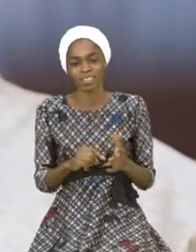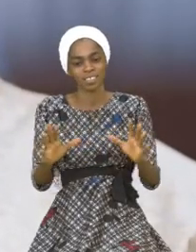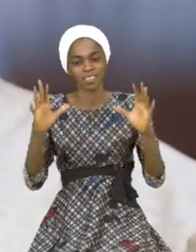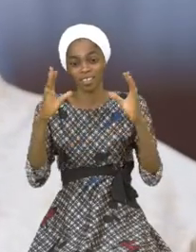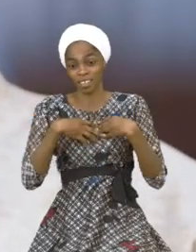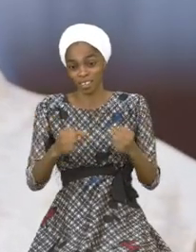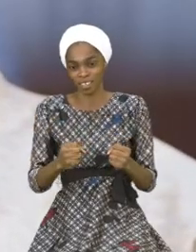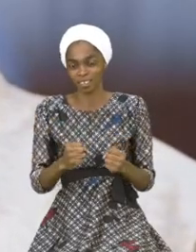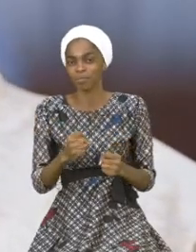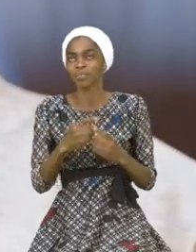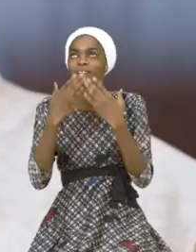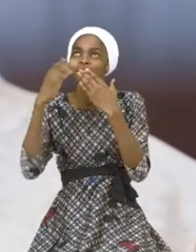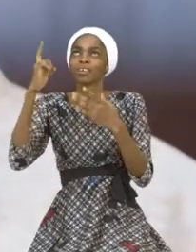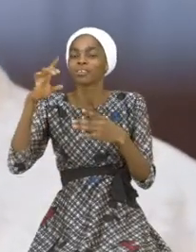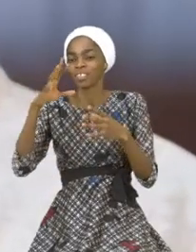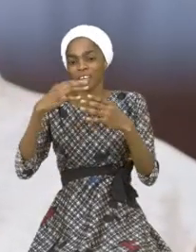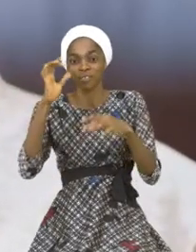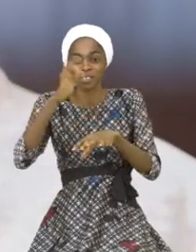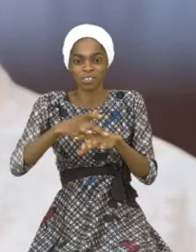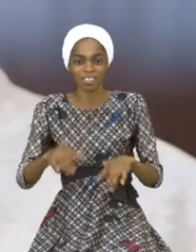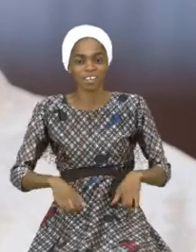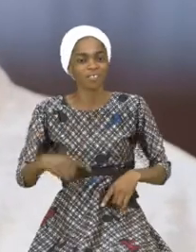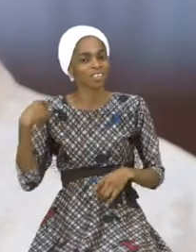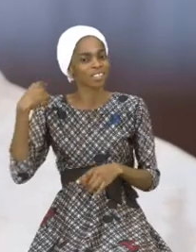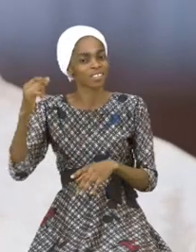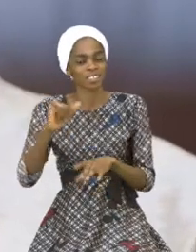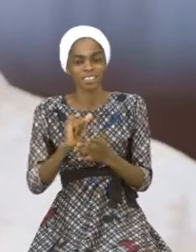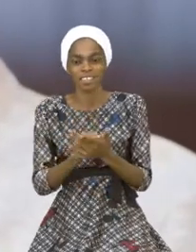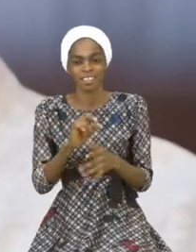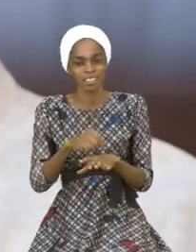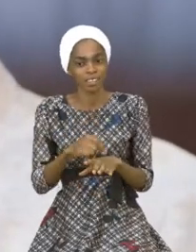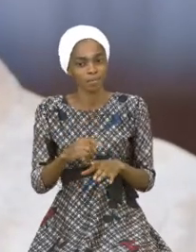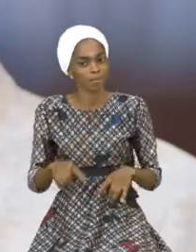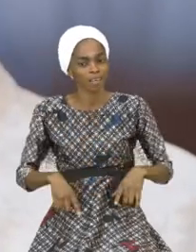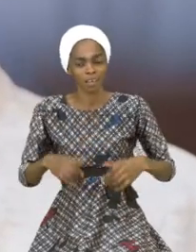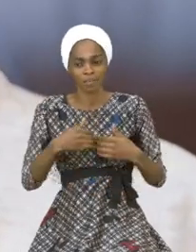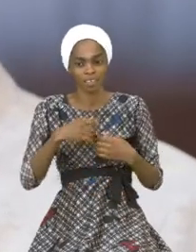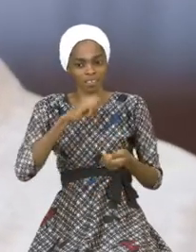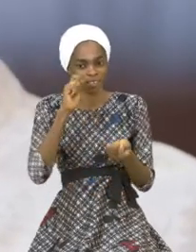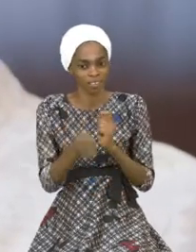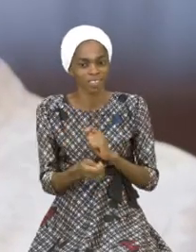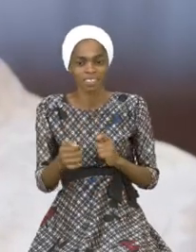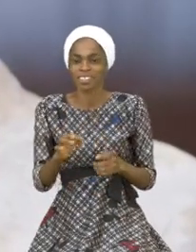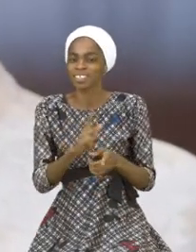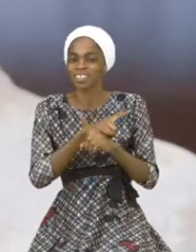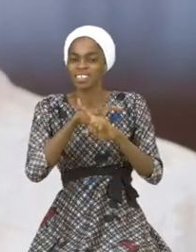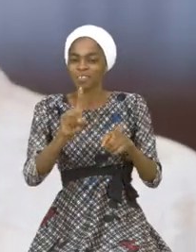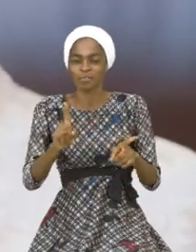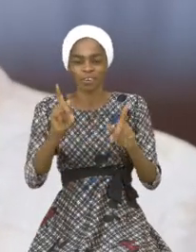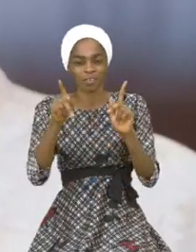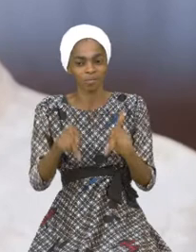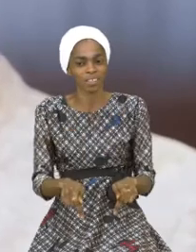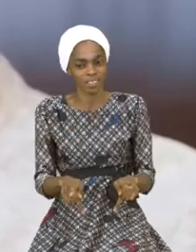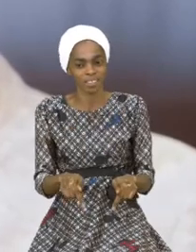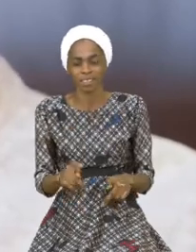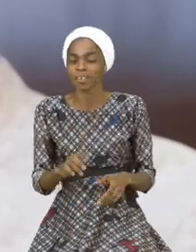has touched my life. And since that time till today, my life has changed. I am a different person. I can associate with